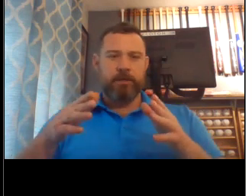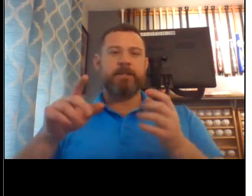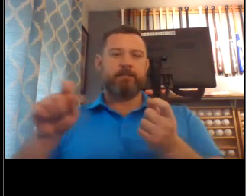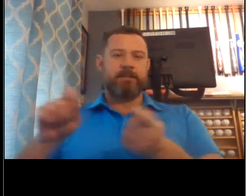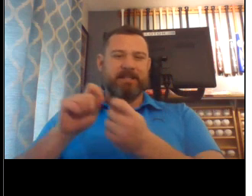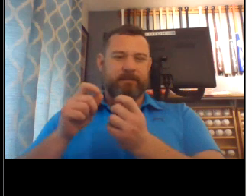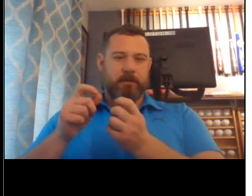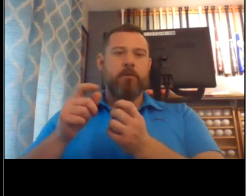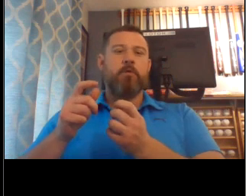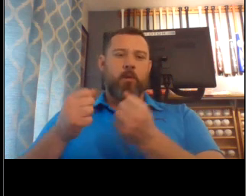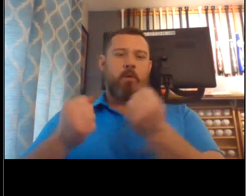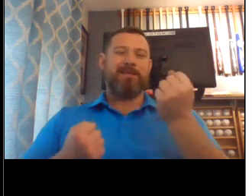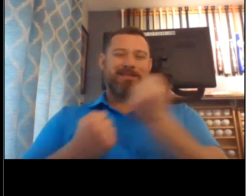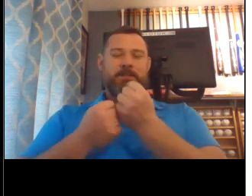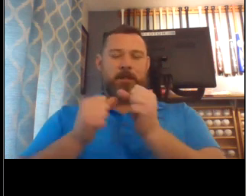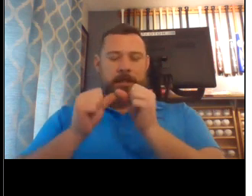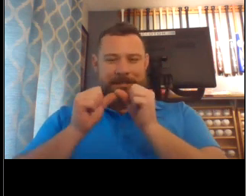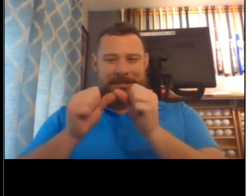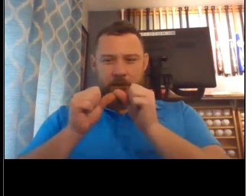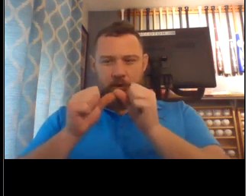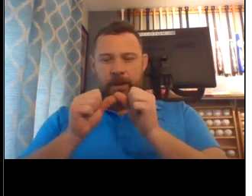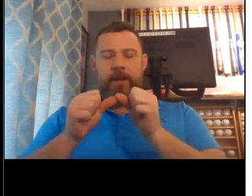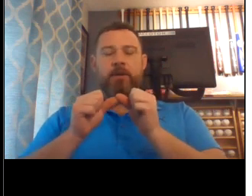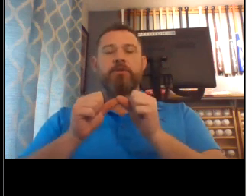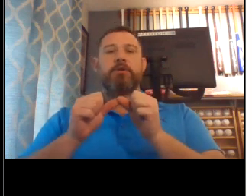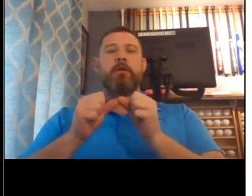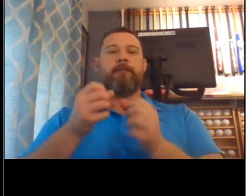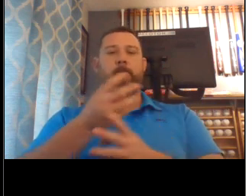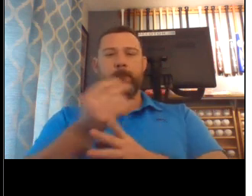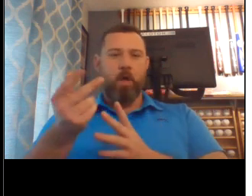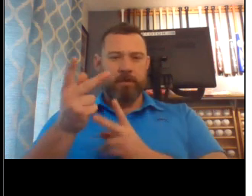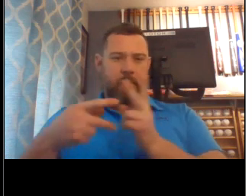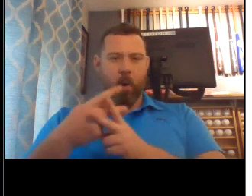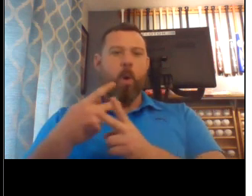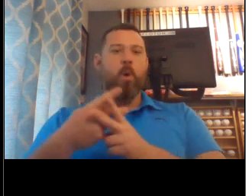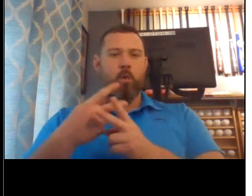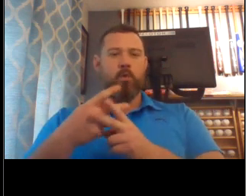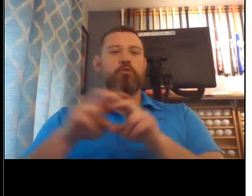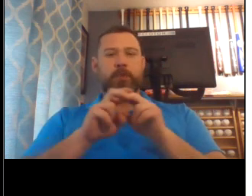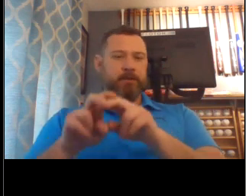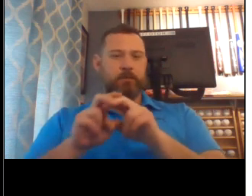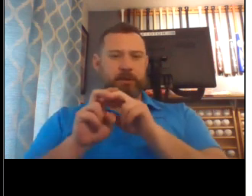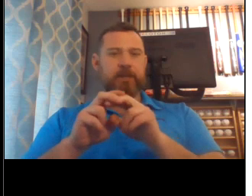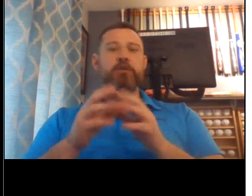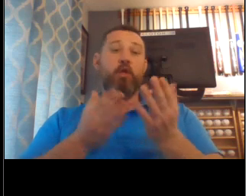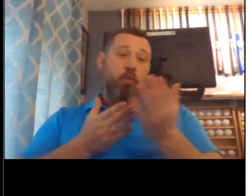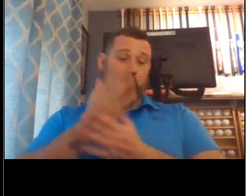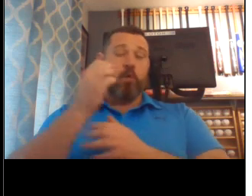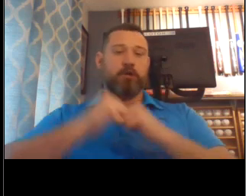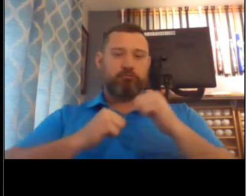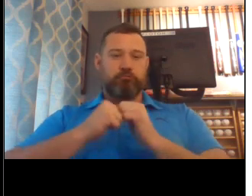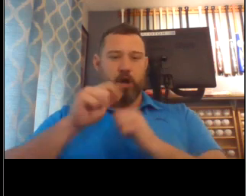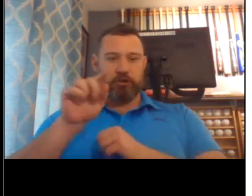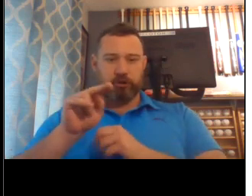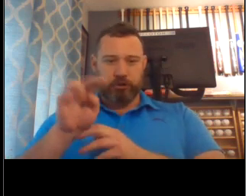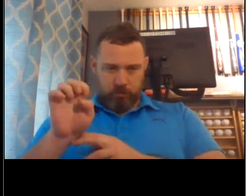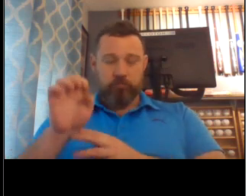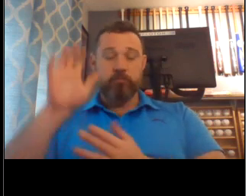support the continuation of multimodal transportation routes through construction zones, will reduce